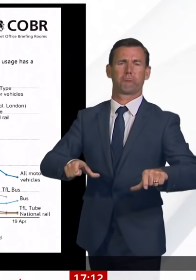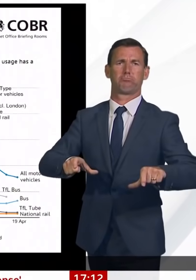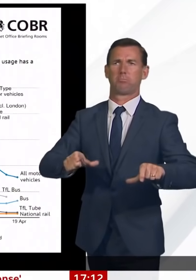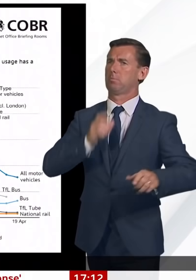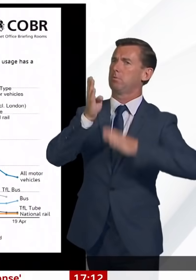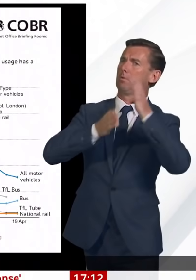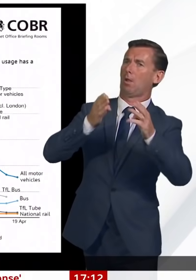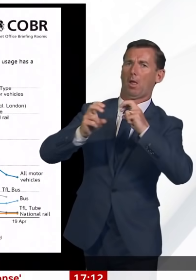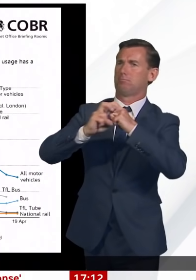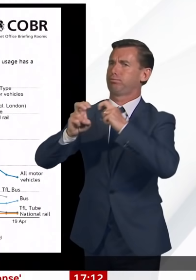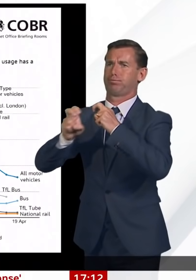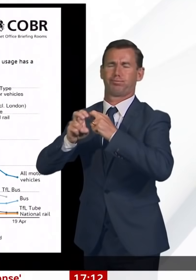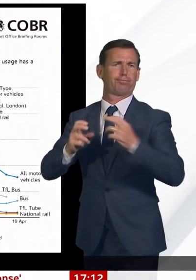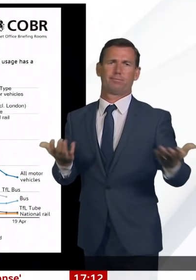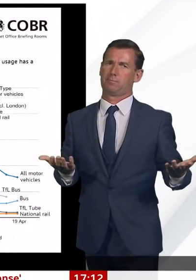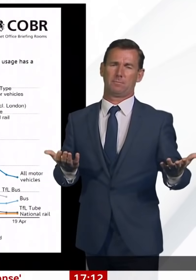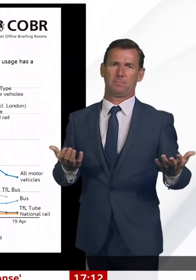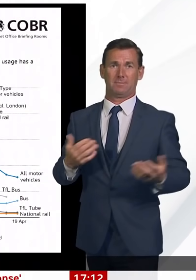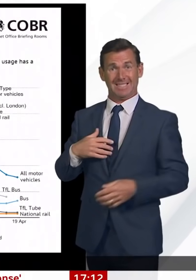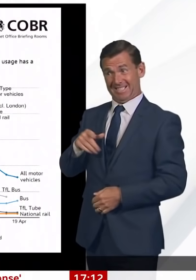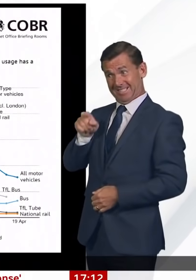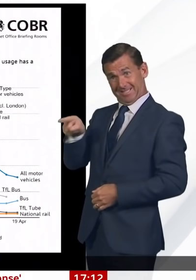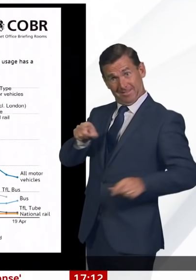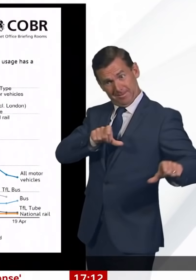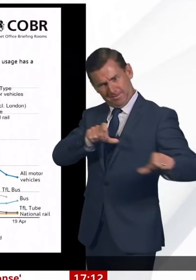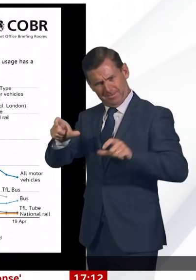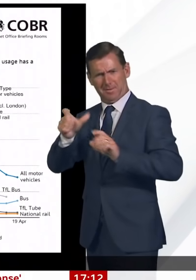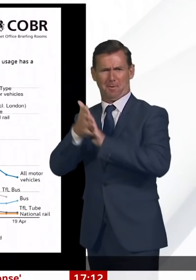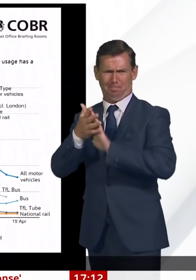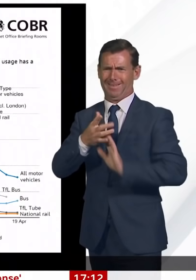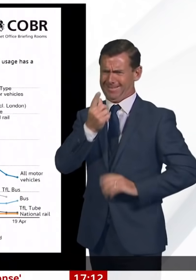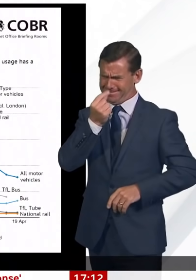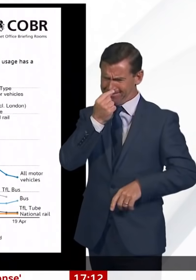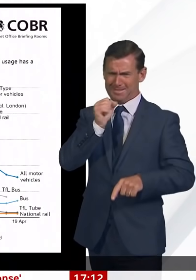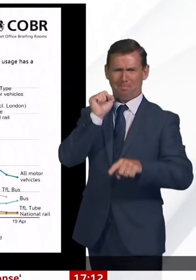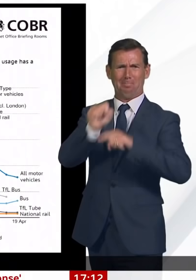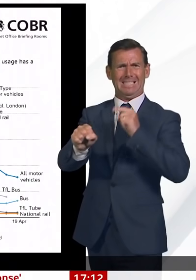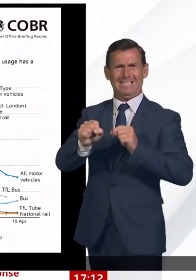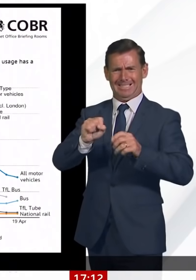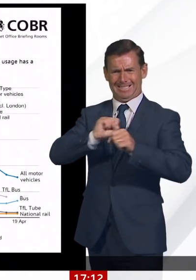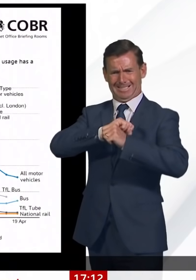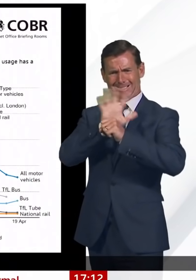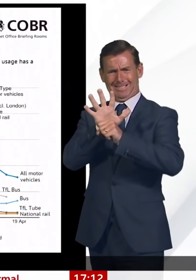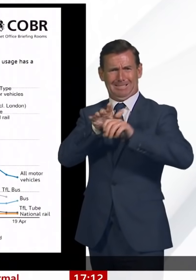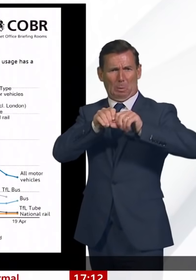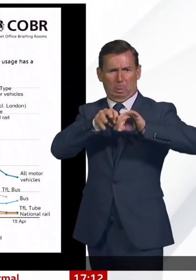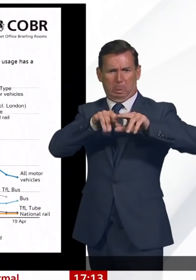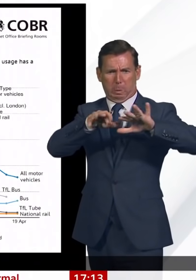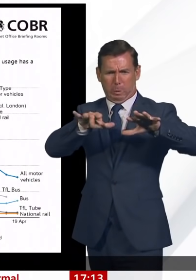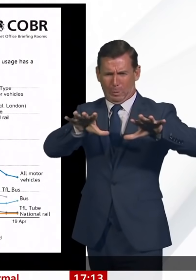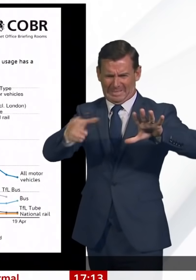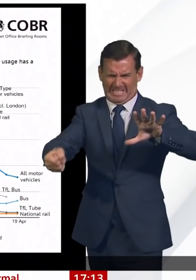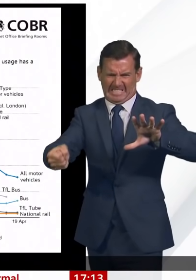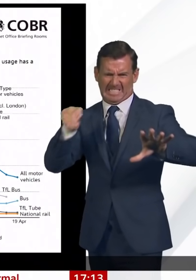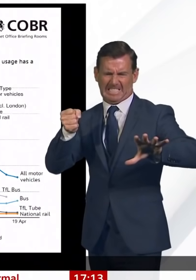in doing so we will get on top of the current wave of the coronavirus threat, and we will begin